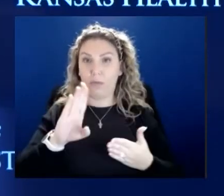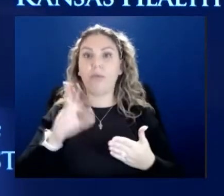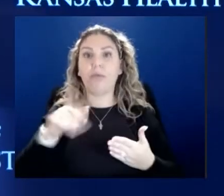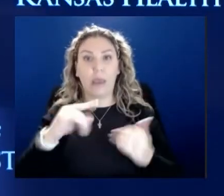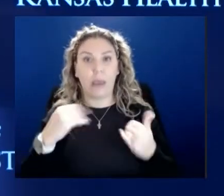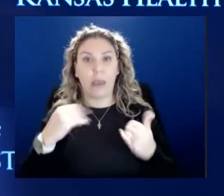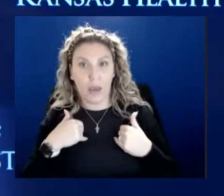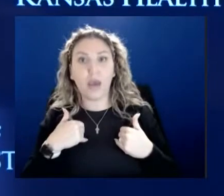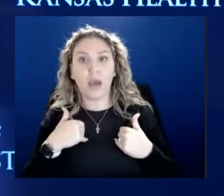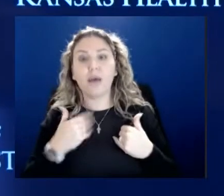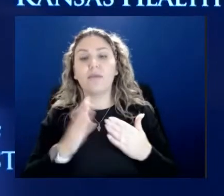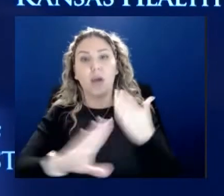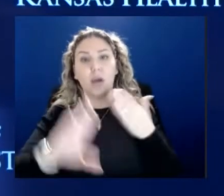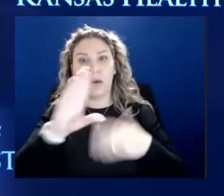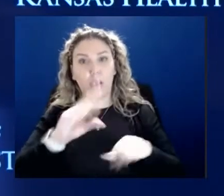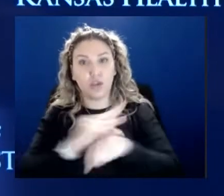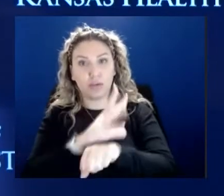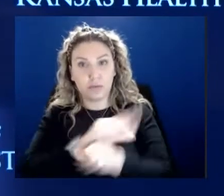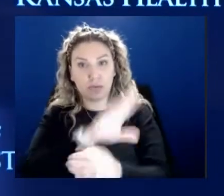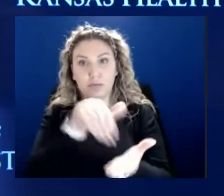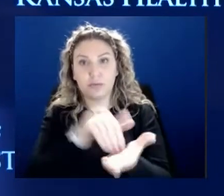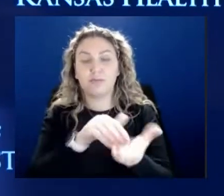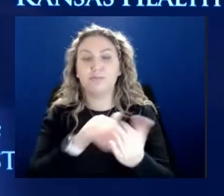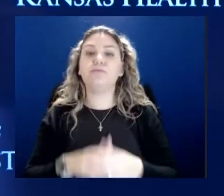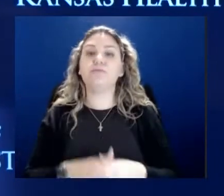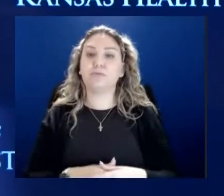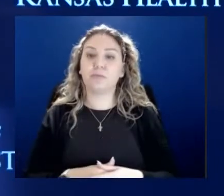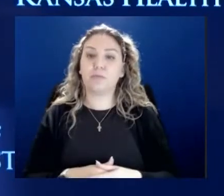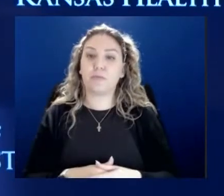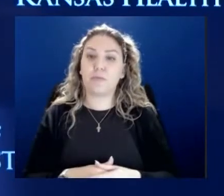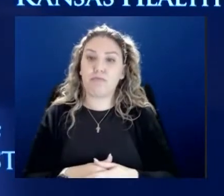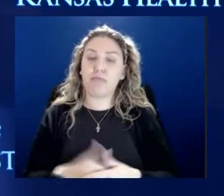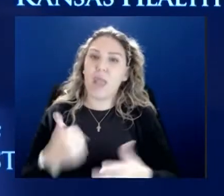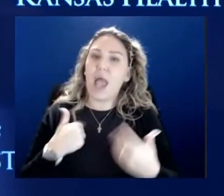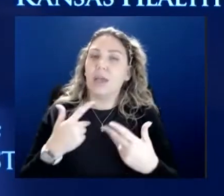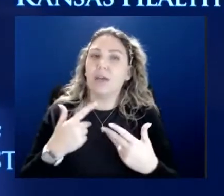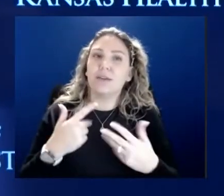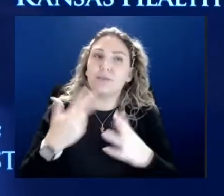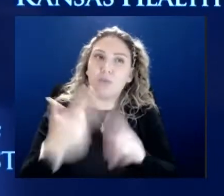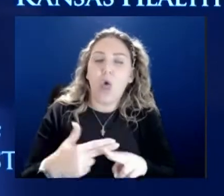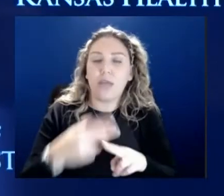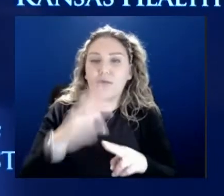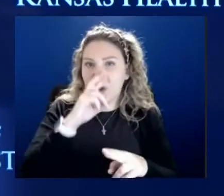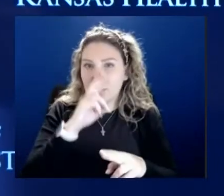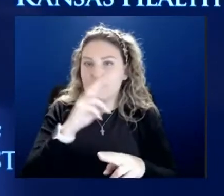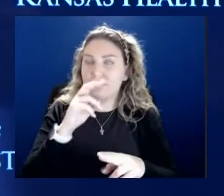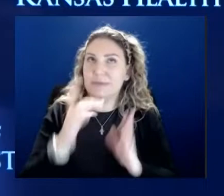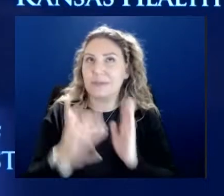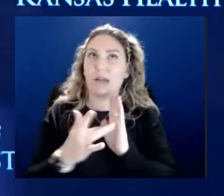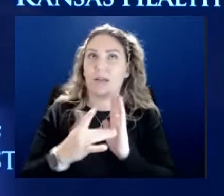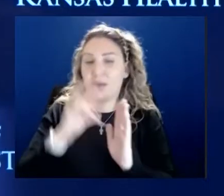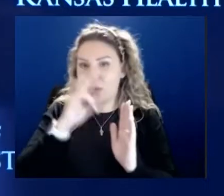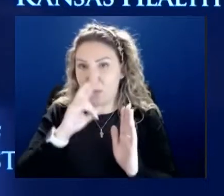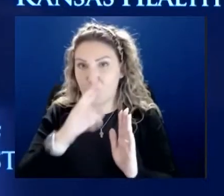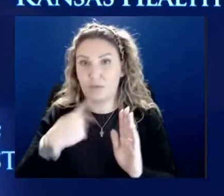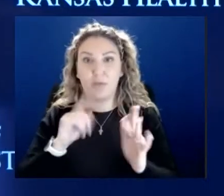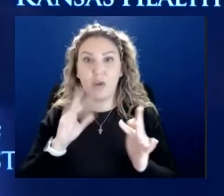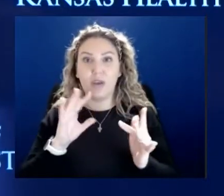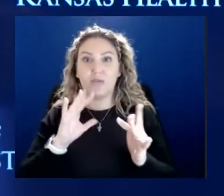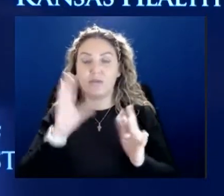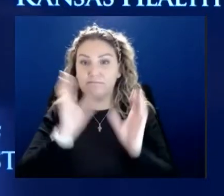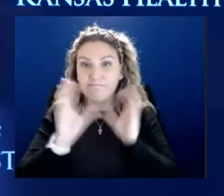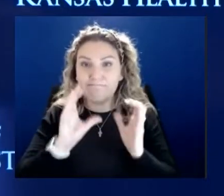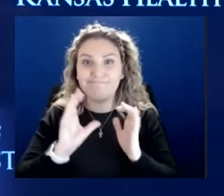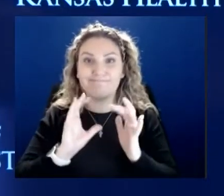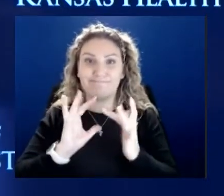center. So for both of the seniors, now I call them freshmen, now they're freshmen. We've looked up online the college counseling center